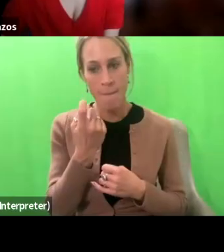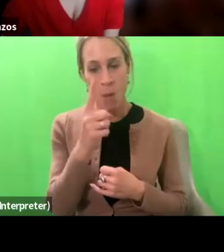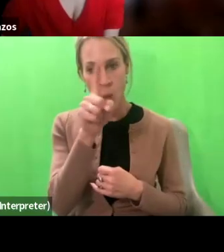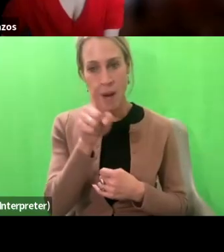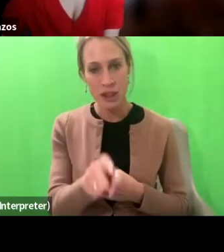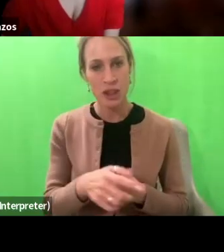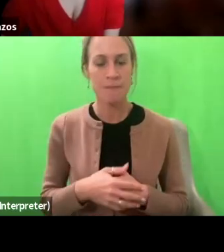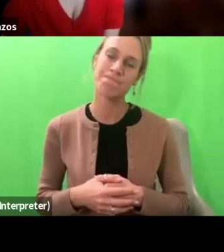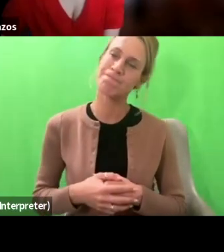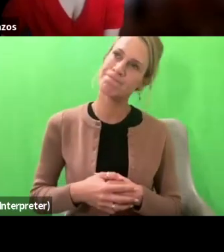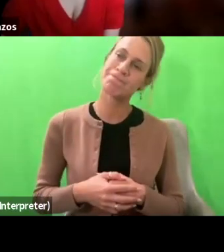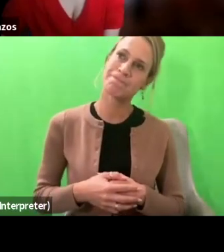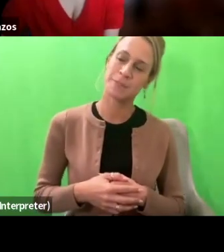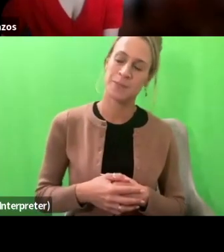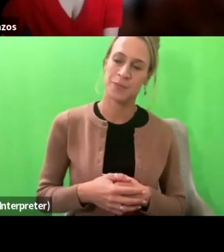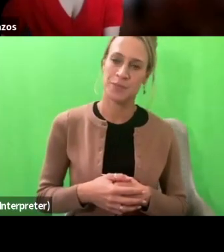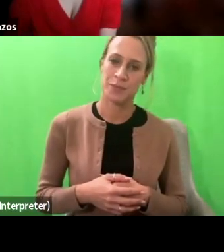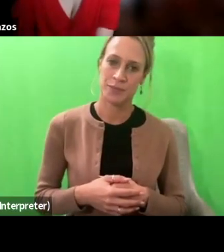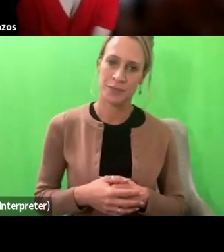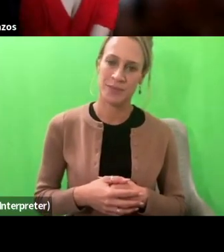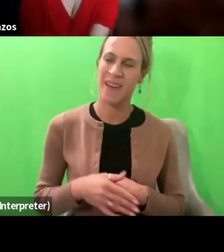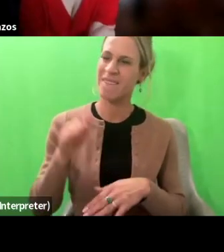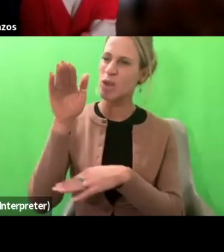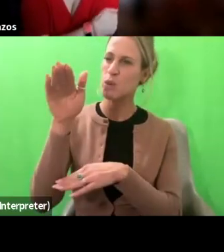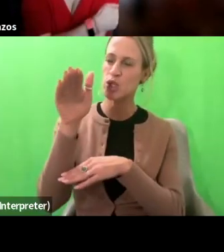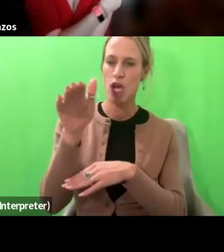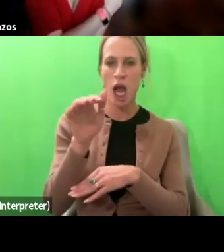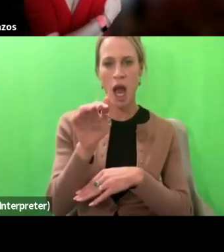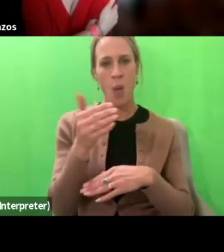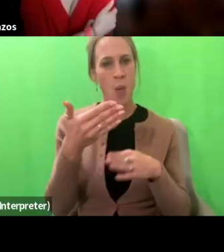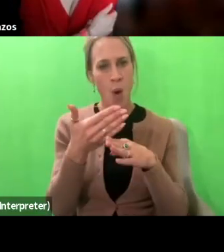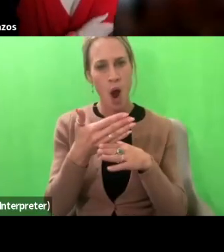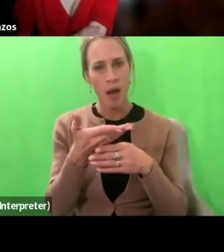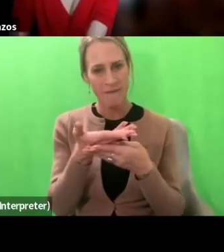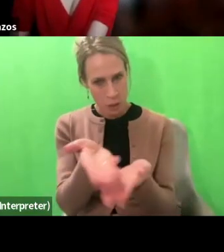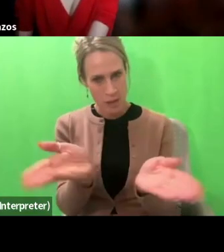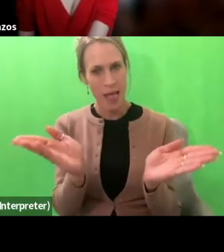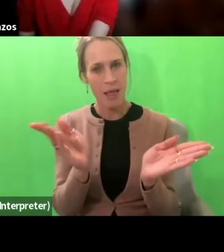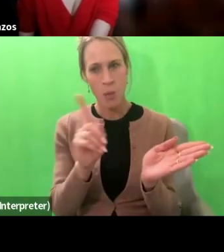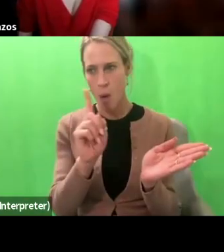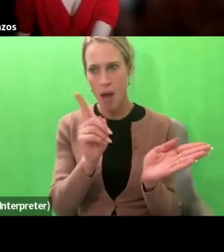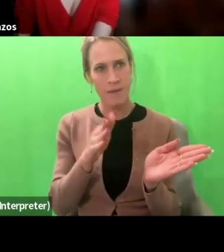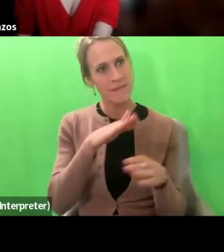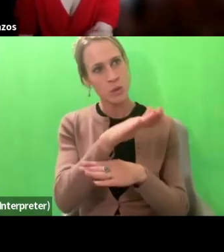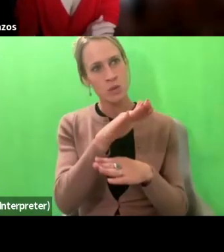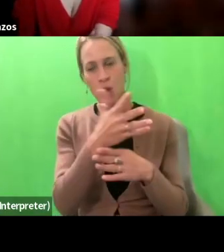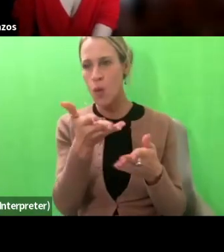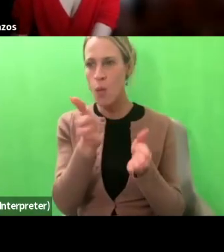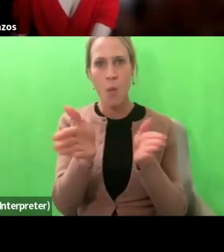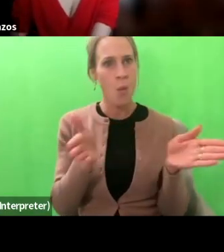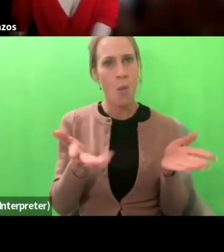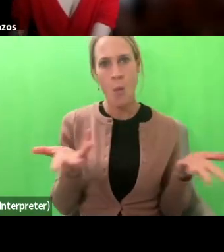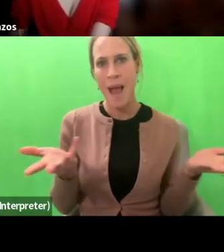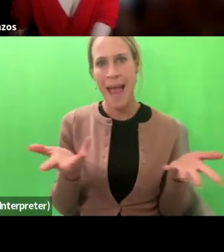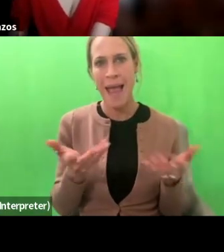which is about the future directions of your work. I know that usually we look backward when we do these kinds of